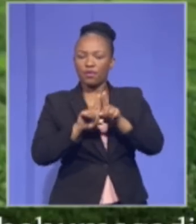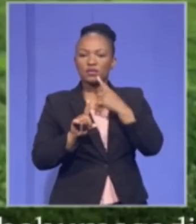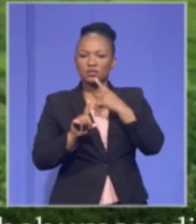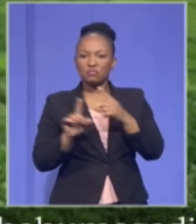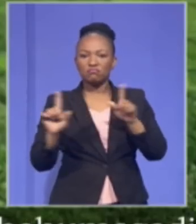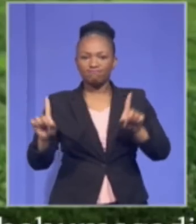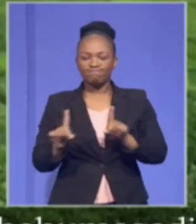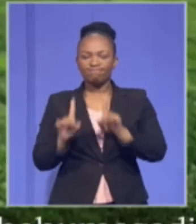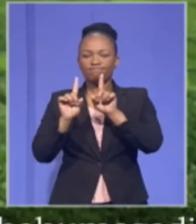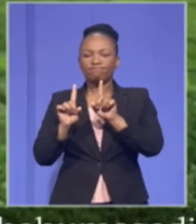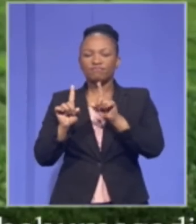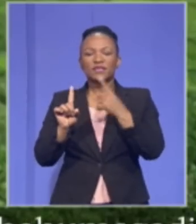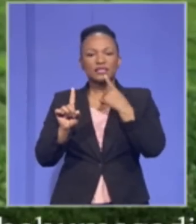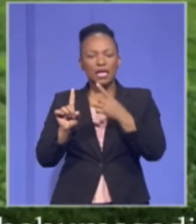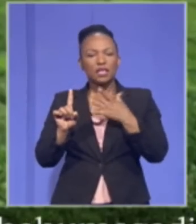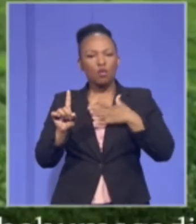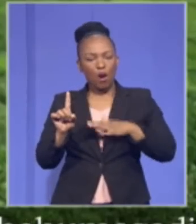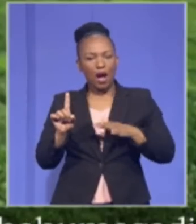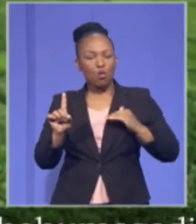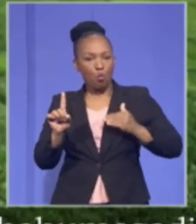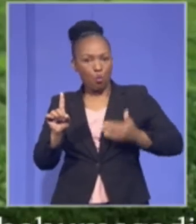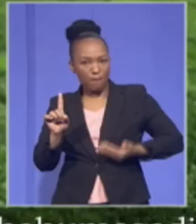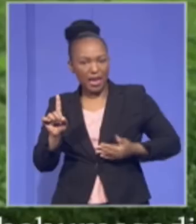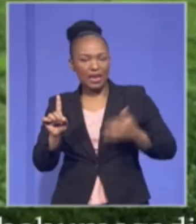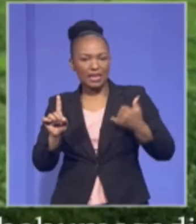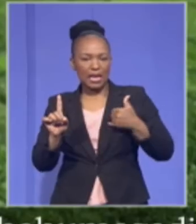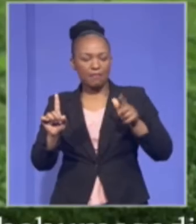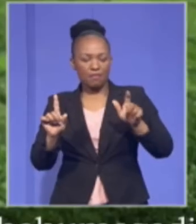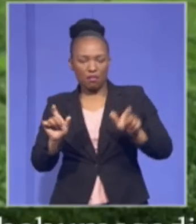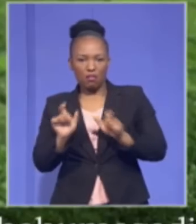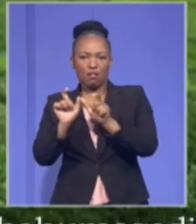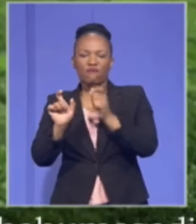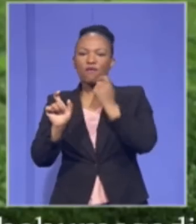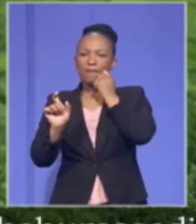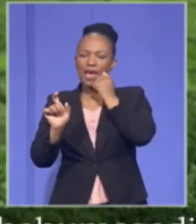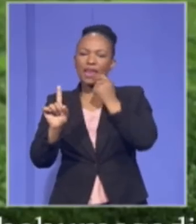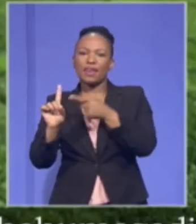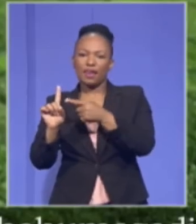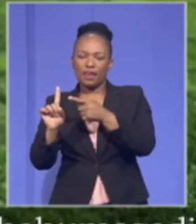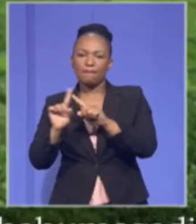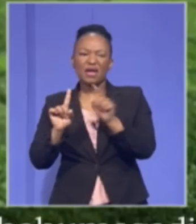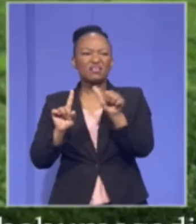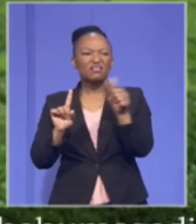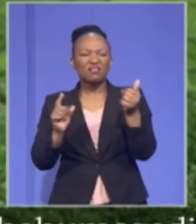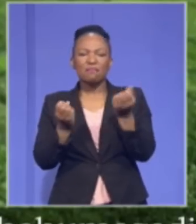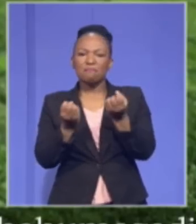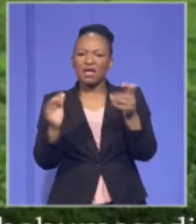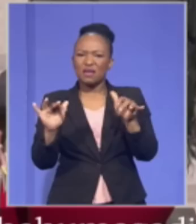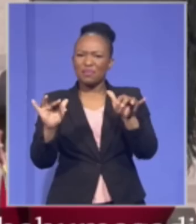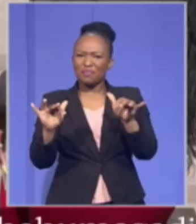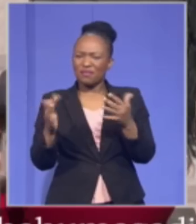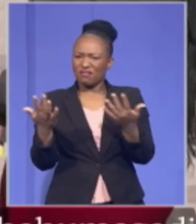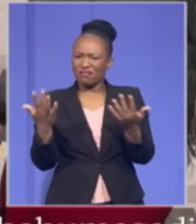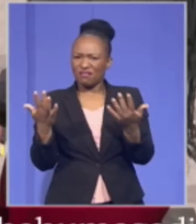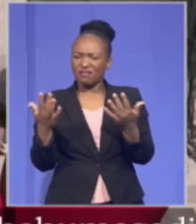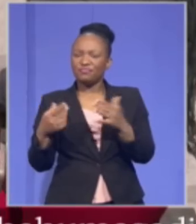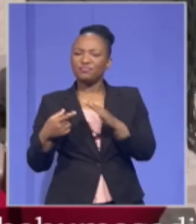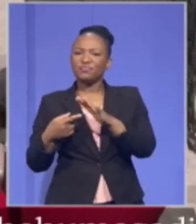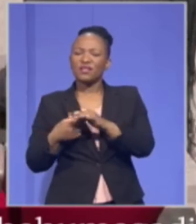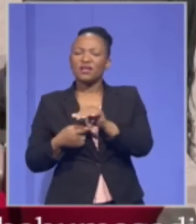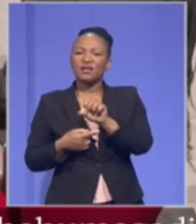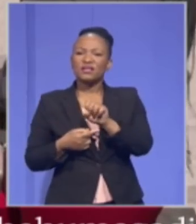ba ikemišeditše go tšea sefane sa mohumagadi ka morago ga lenyalo. Eupša go batho ba bantši go akaretša Seipati le